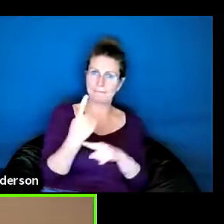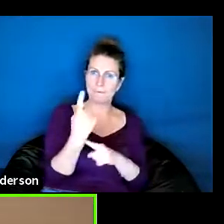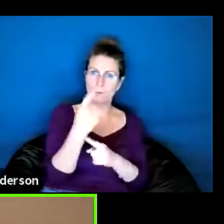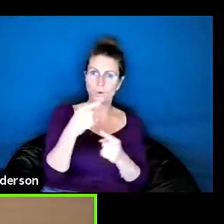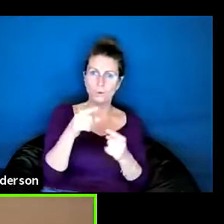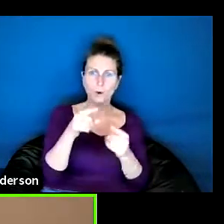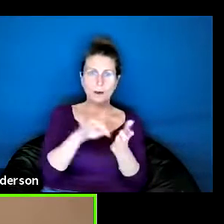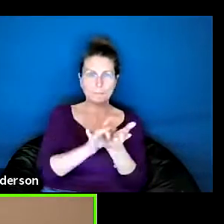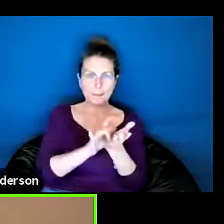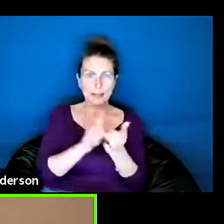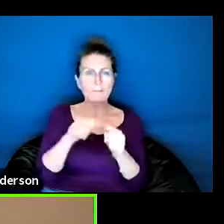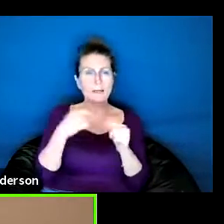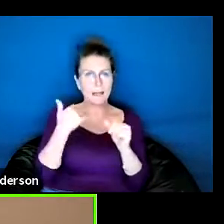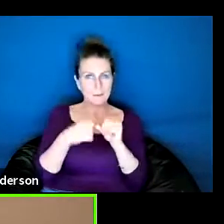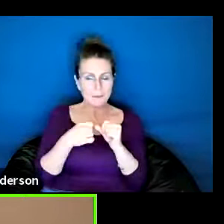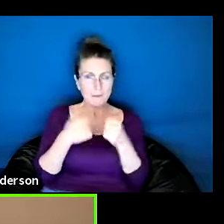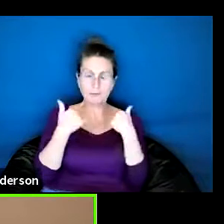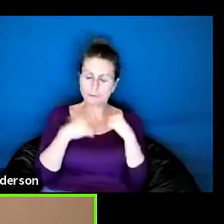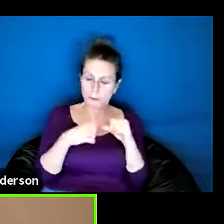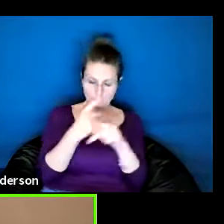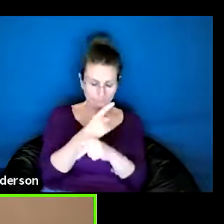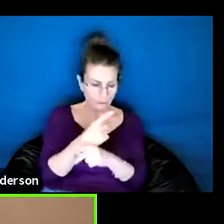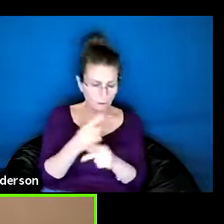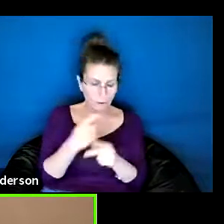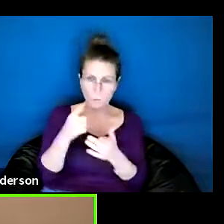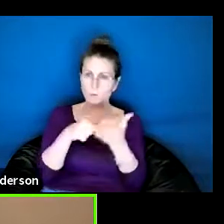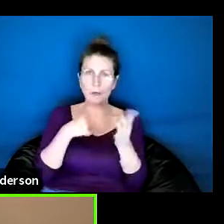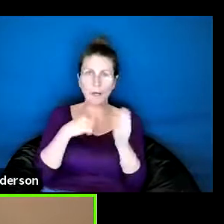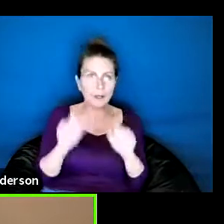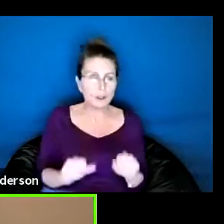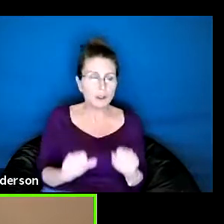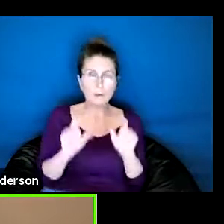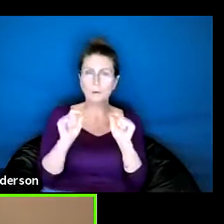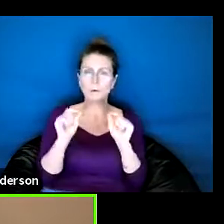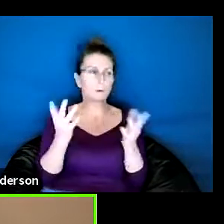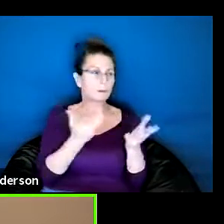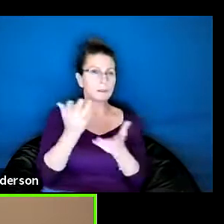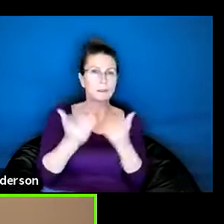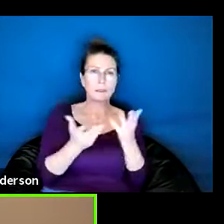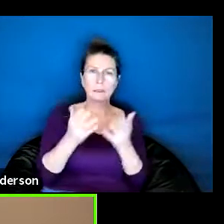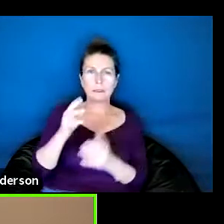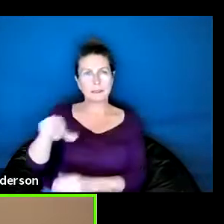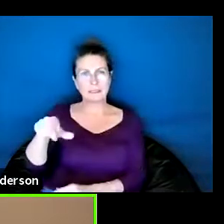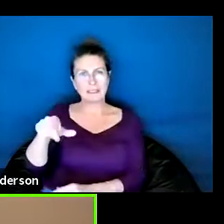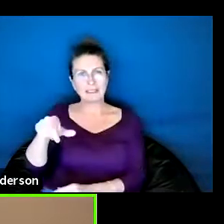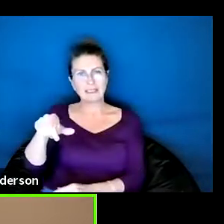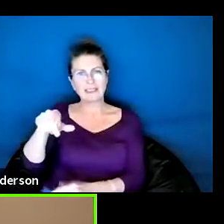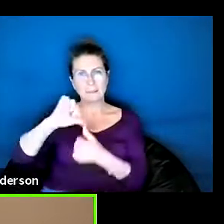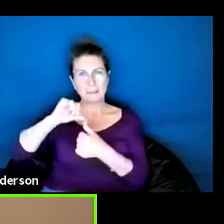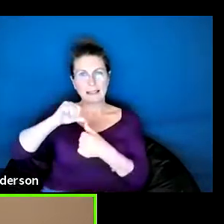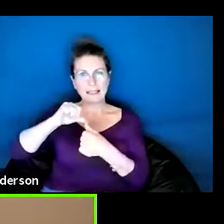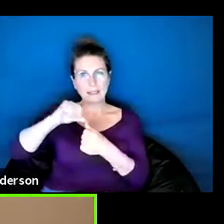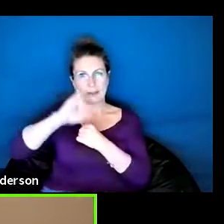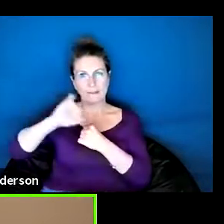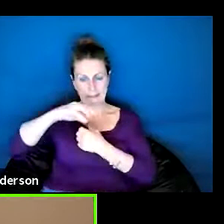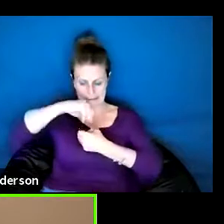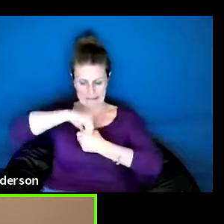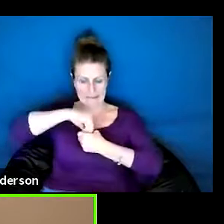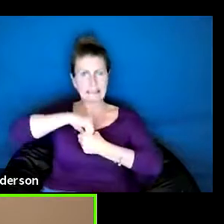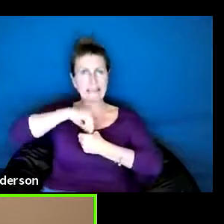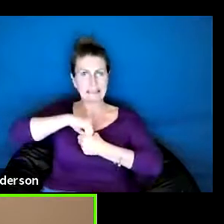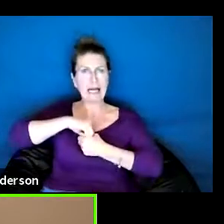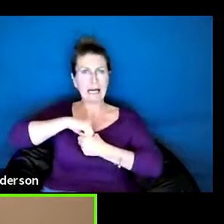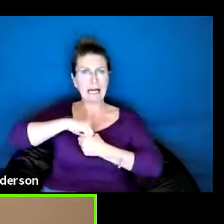And I remember scrambling around for antimicrobial, patient with sepsis, an older person with